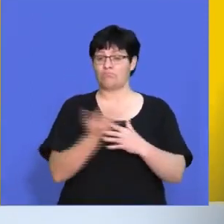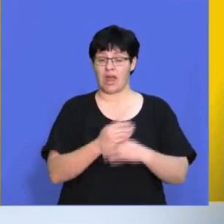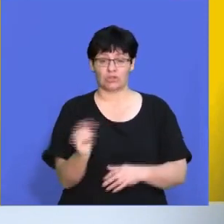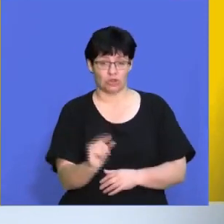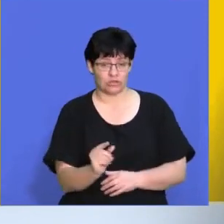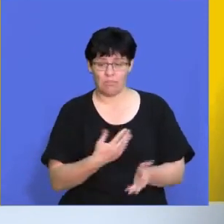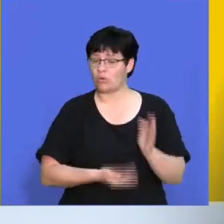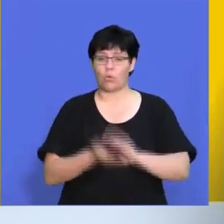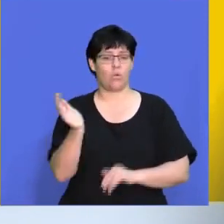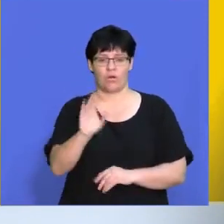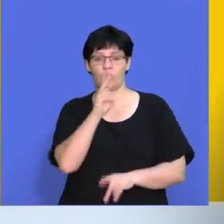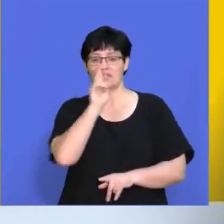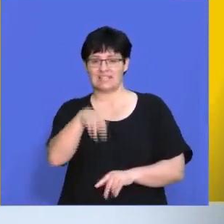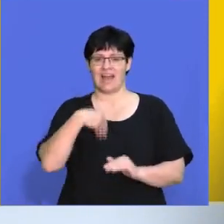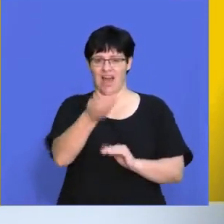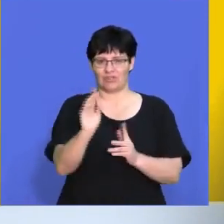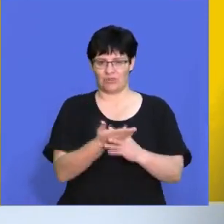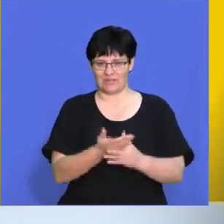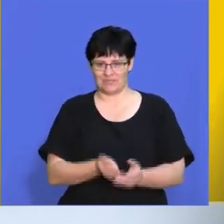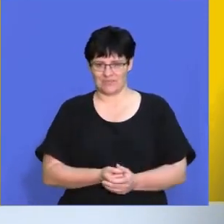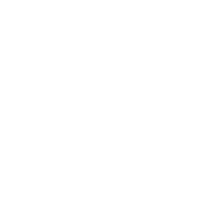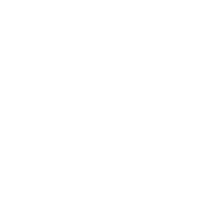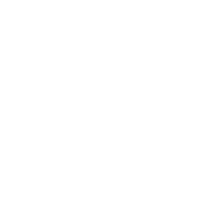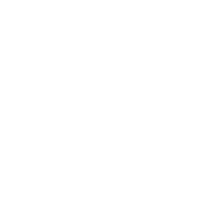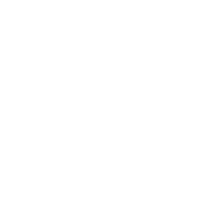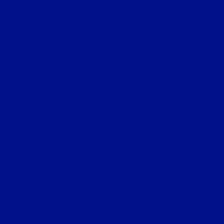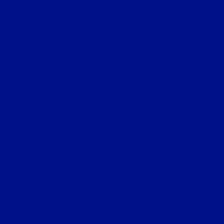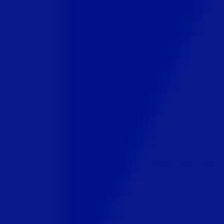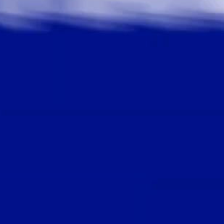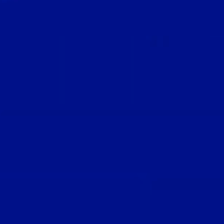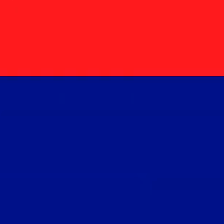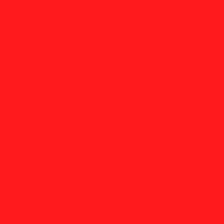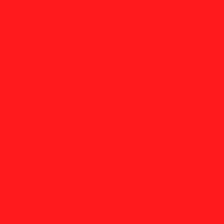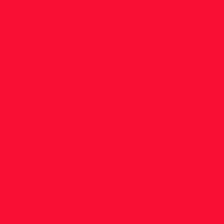break, but don't go anywhere. We'll see you straight after this.